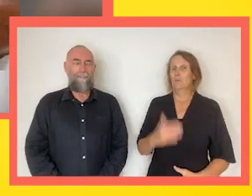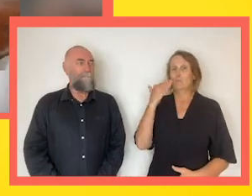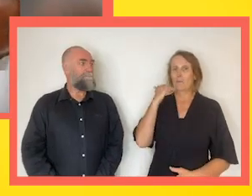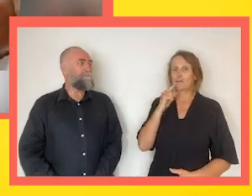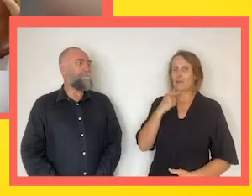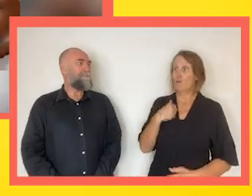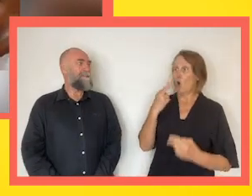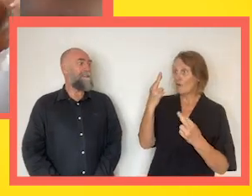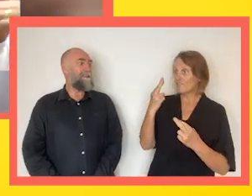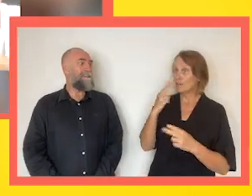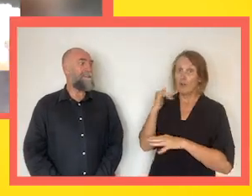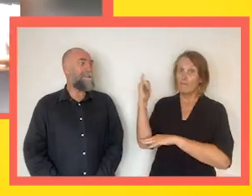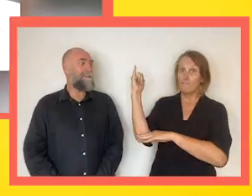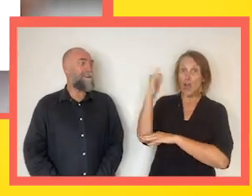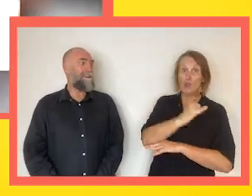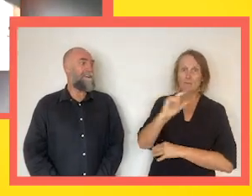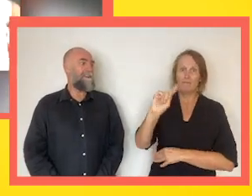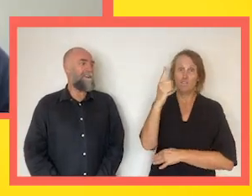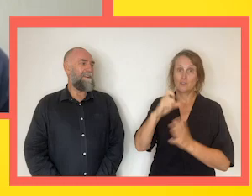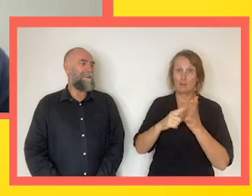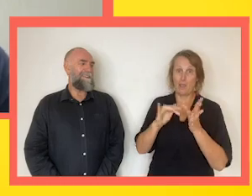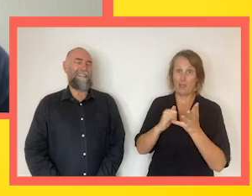we get first class on the way home.